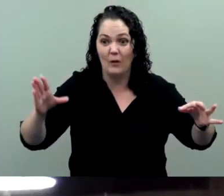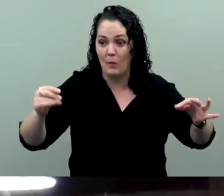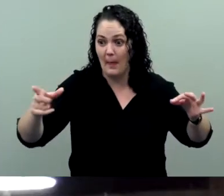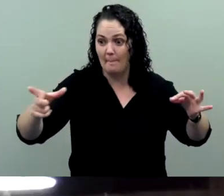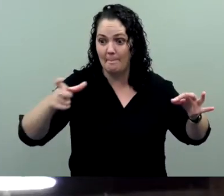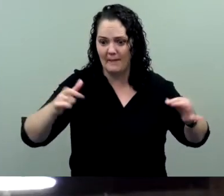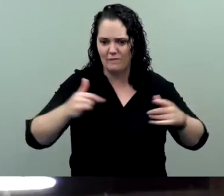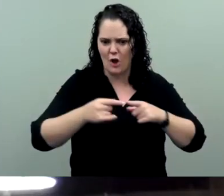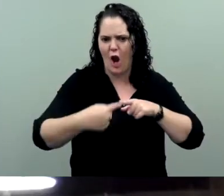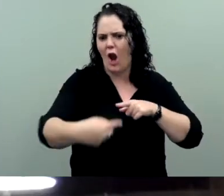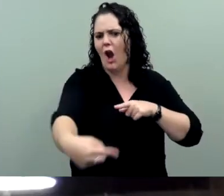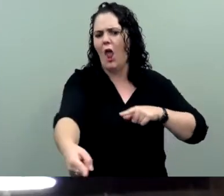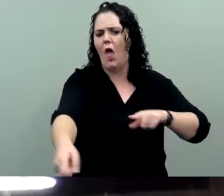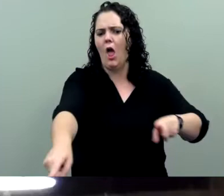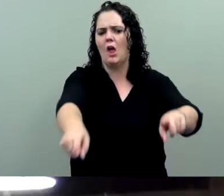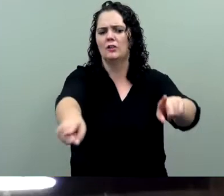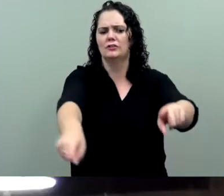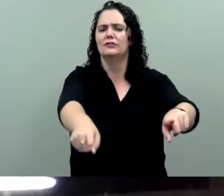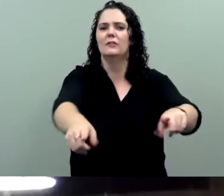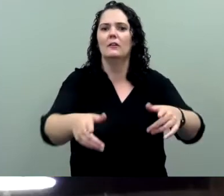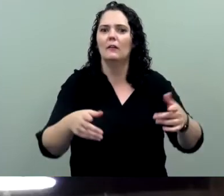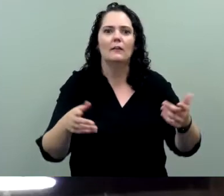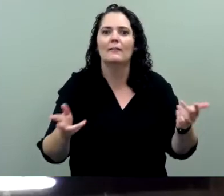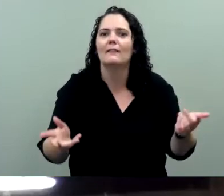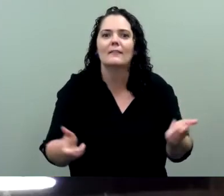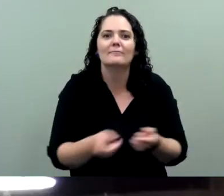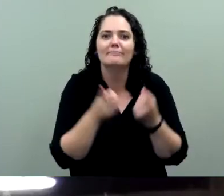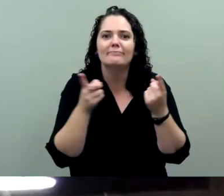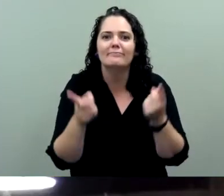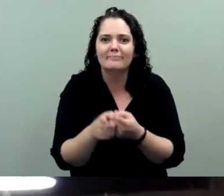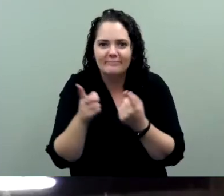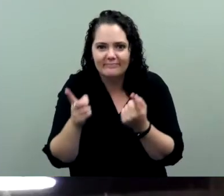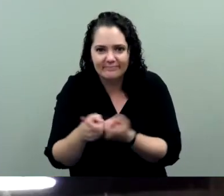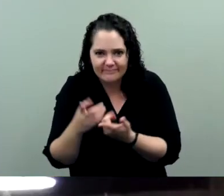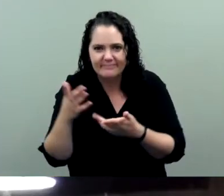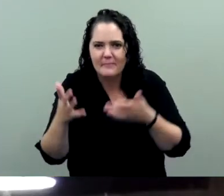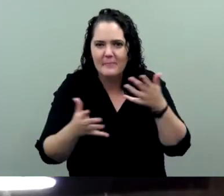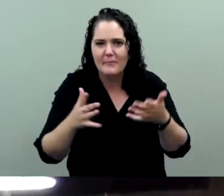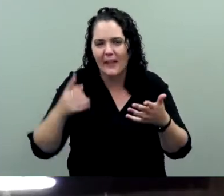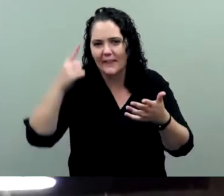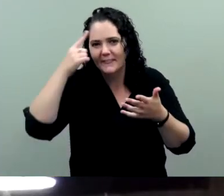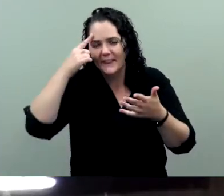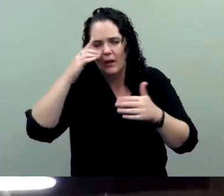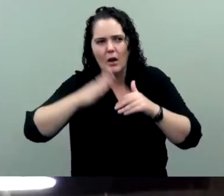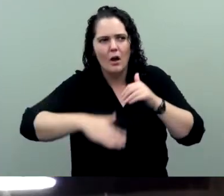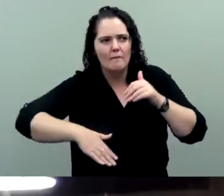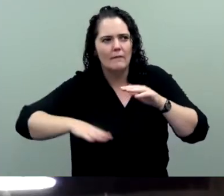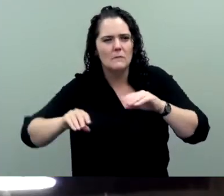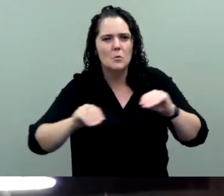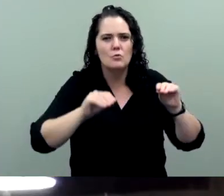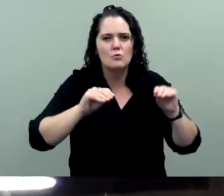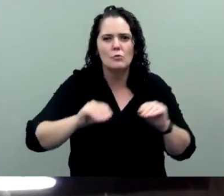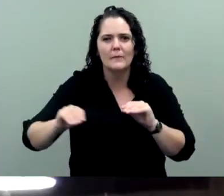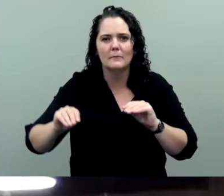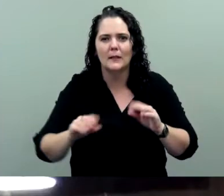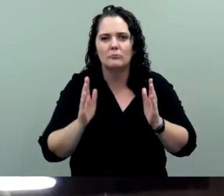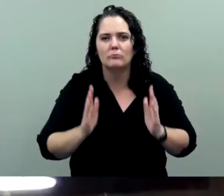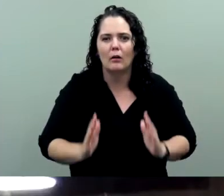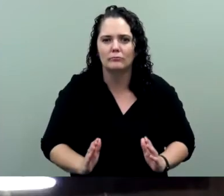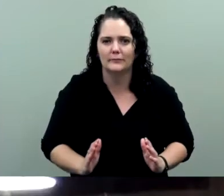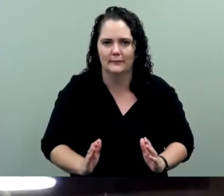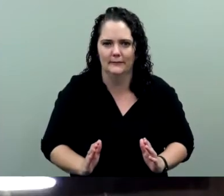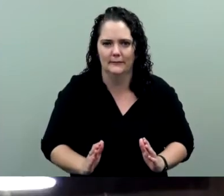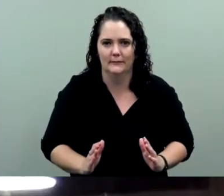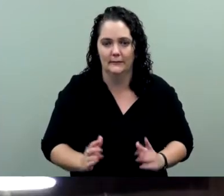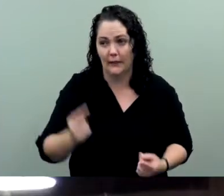artists can get back and work and think more about the sort of performance and movement of their body rather than the manual control